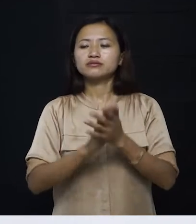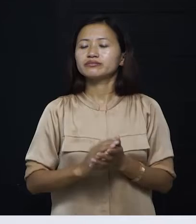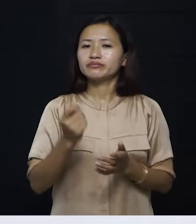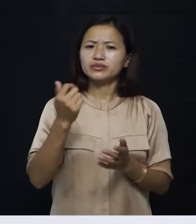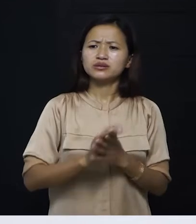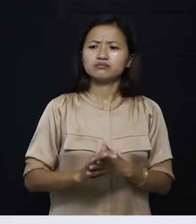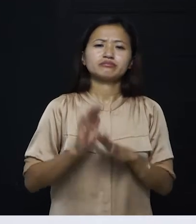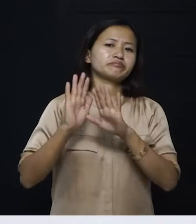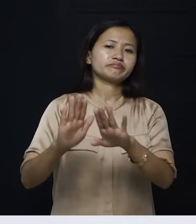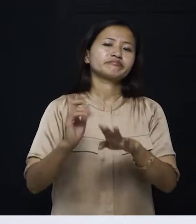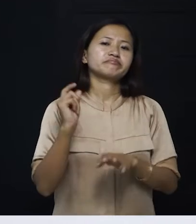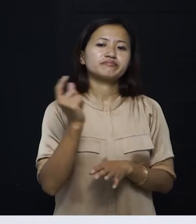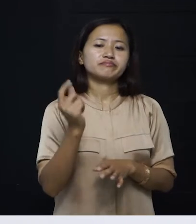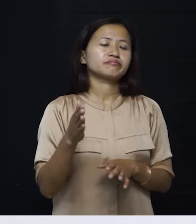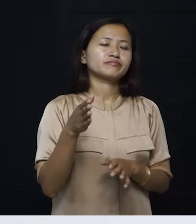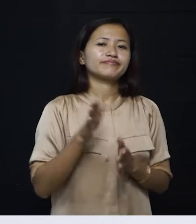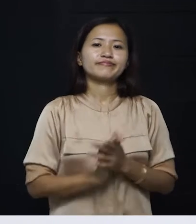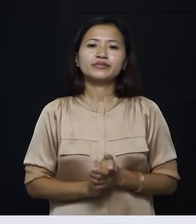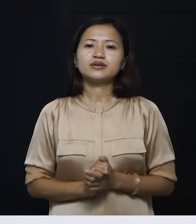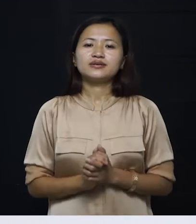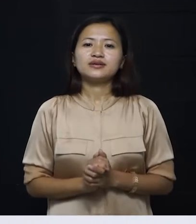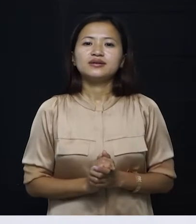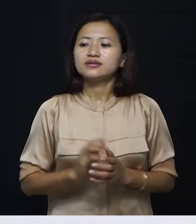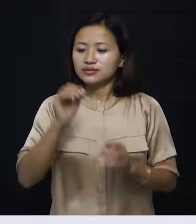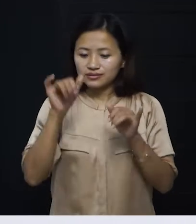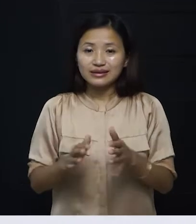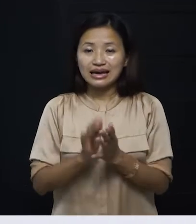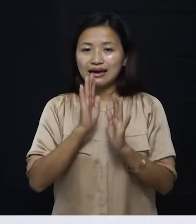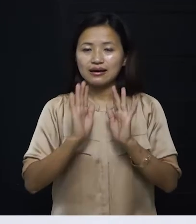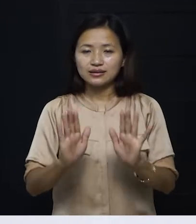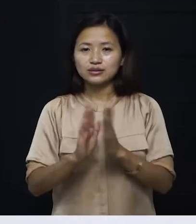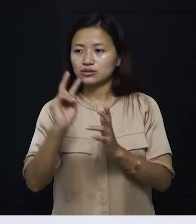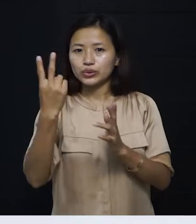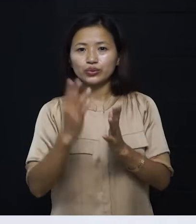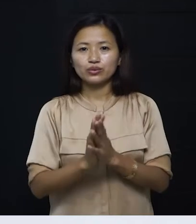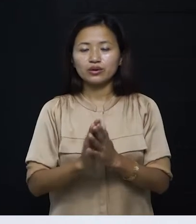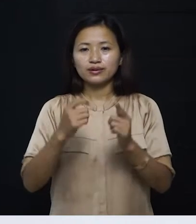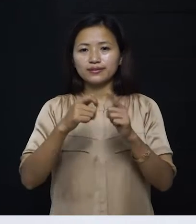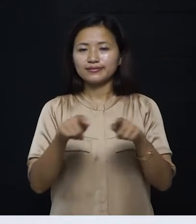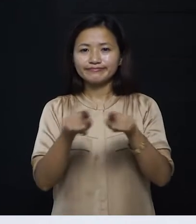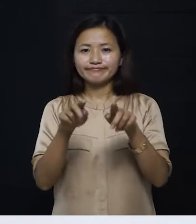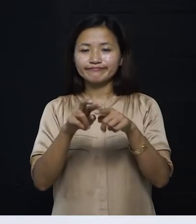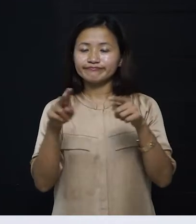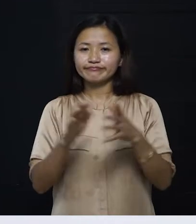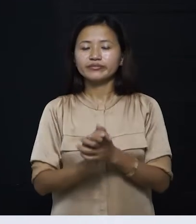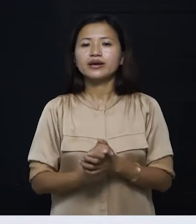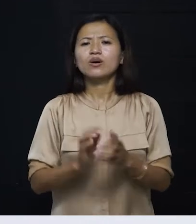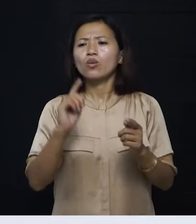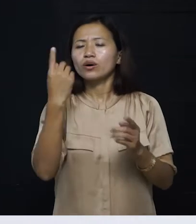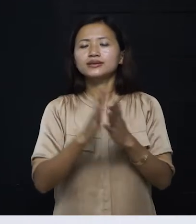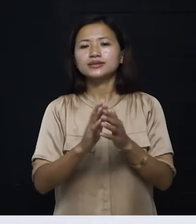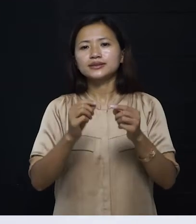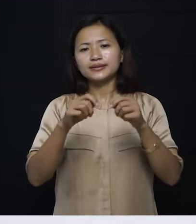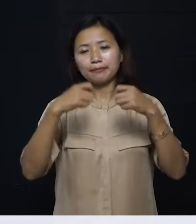refuse to accept, okay? And then this standard money, it has 2 kinds. One is called as the paper notes and